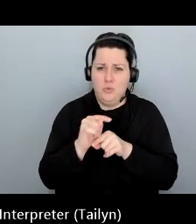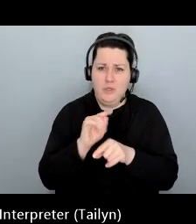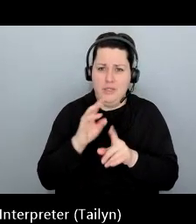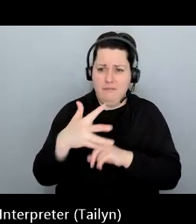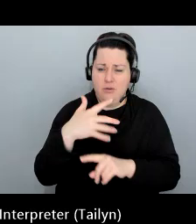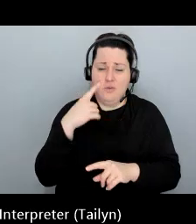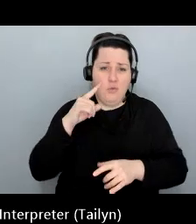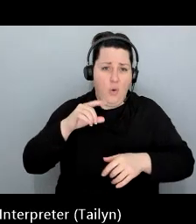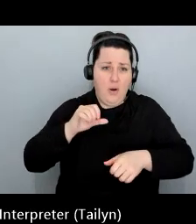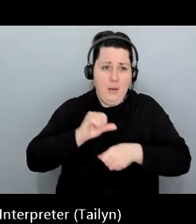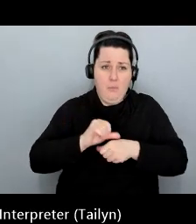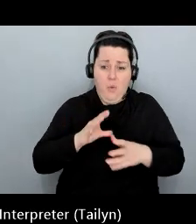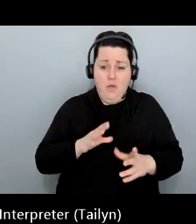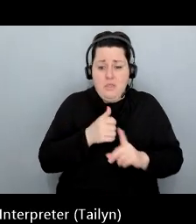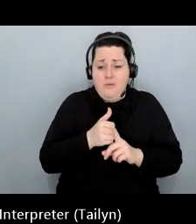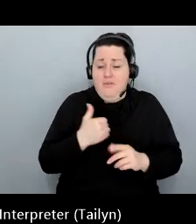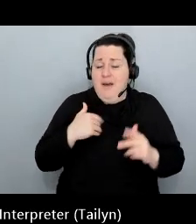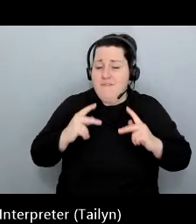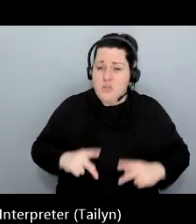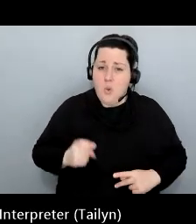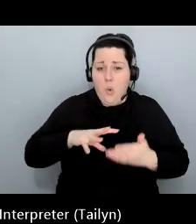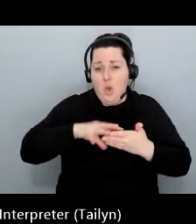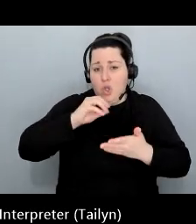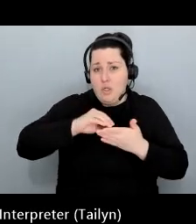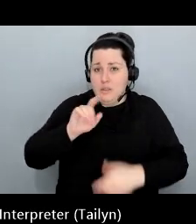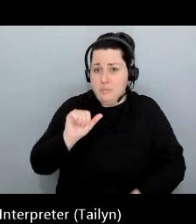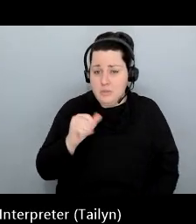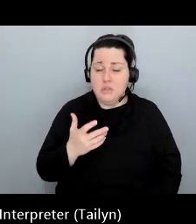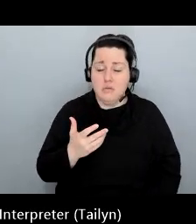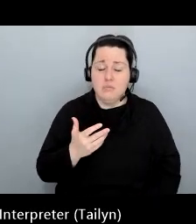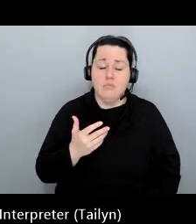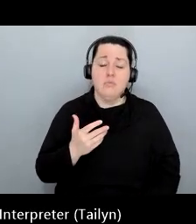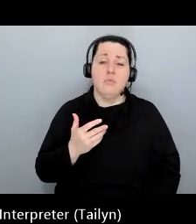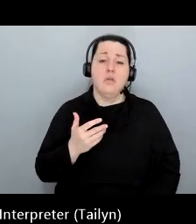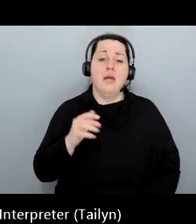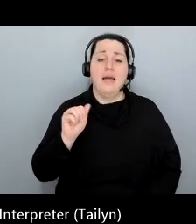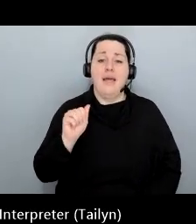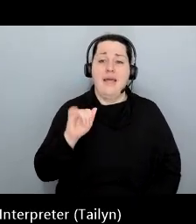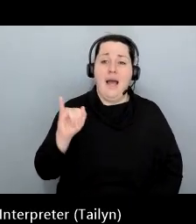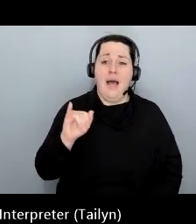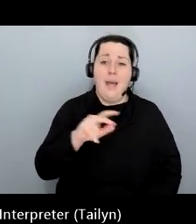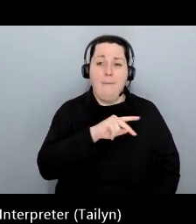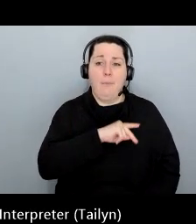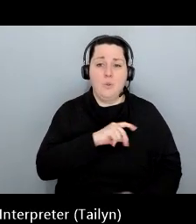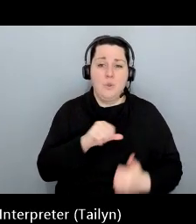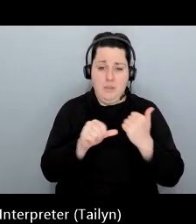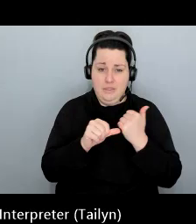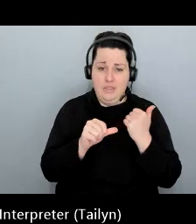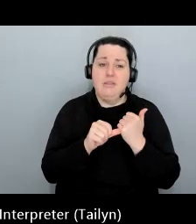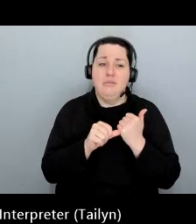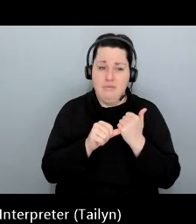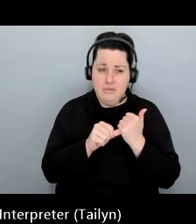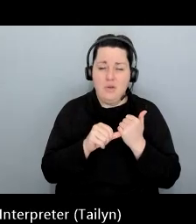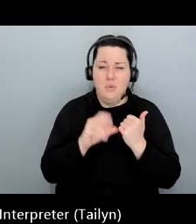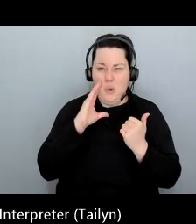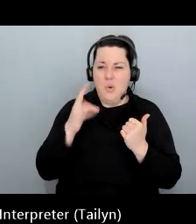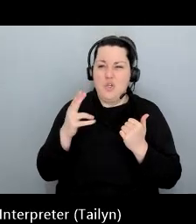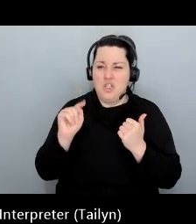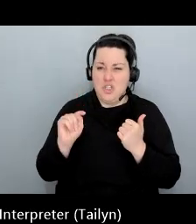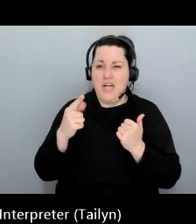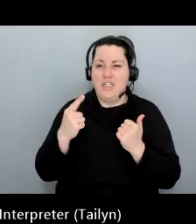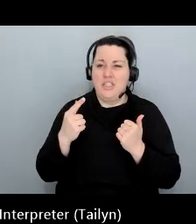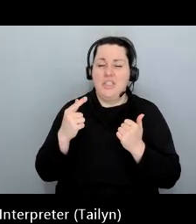with physical or learning disabilities, right? AI personal assistants. We all know about things like Chat GPT,